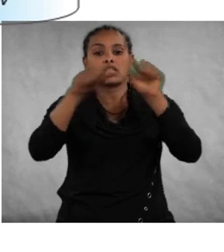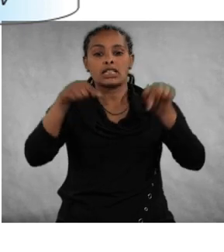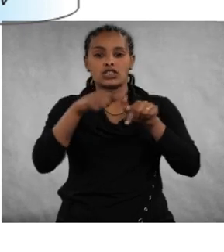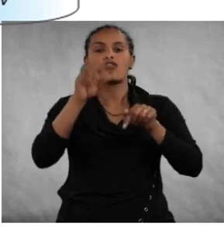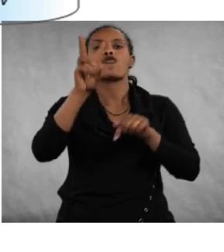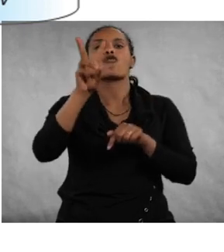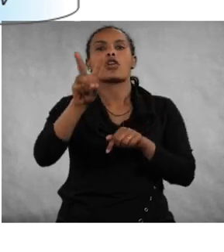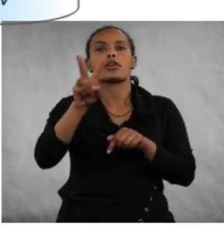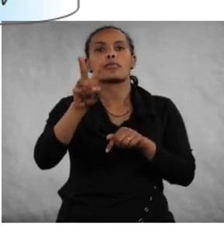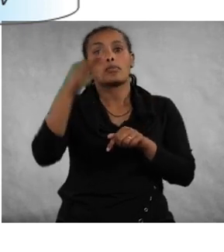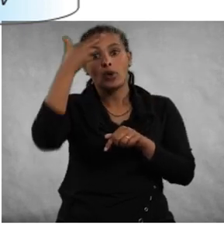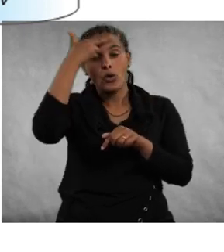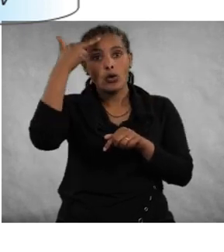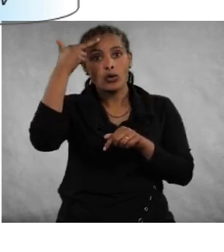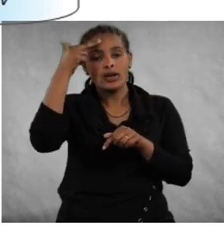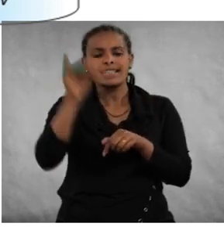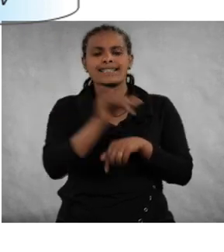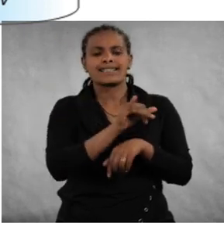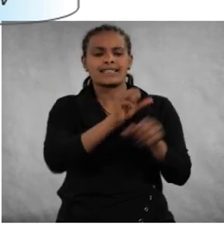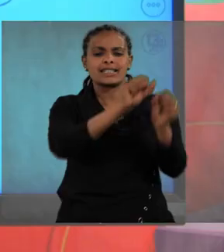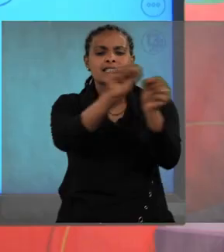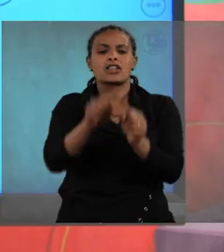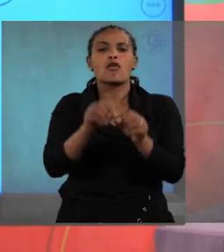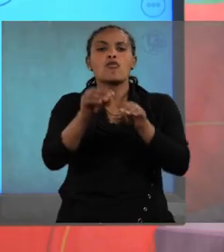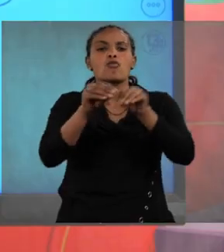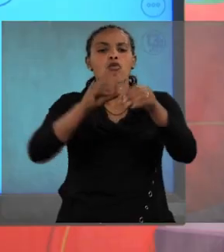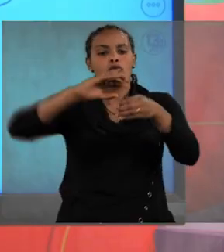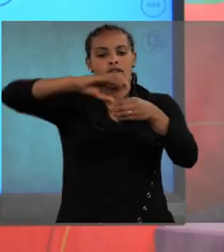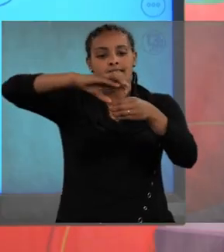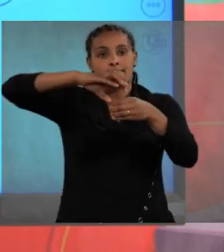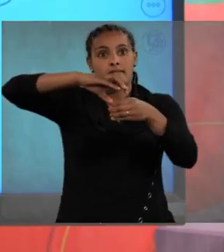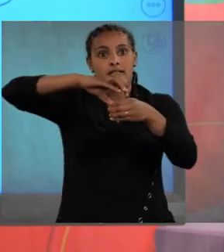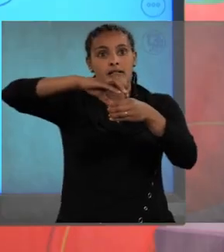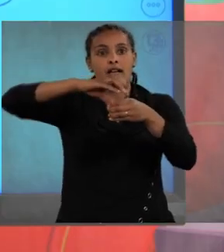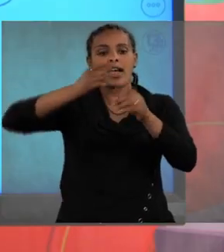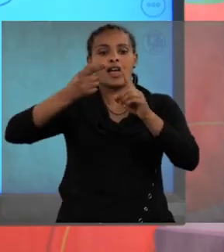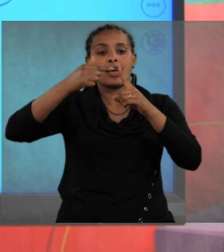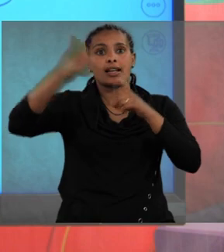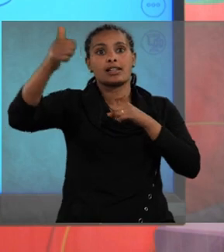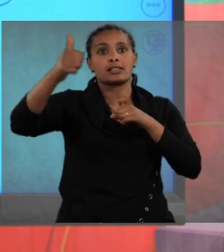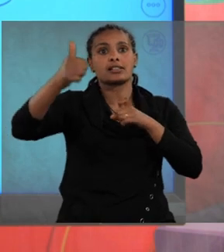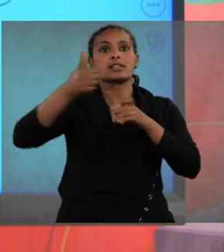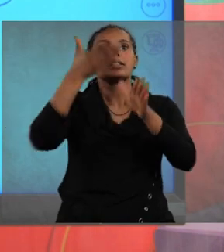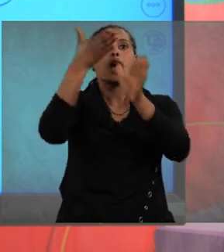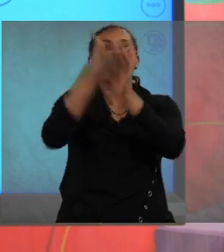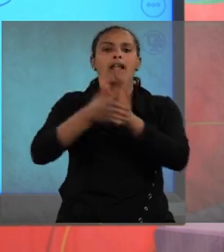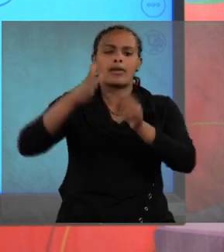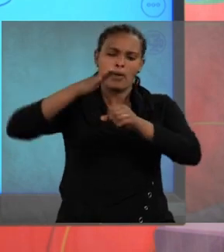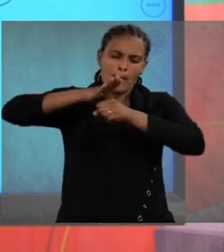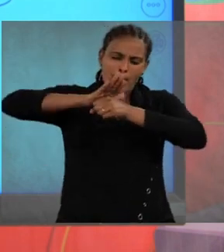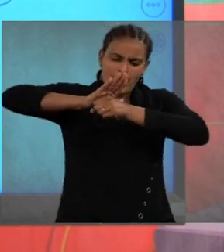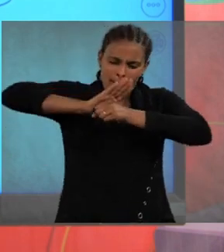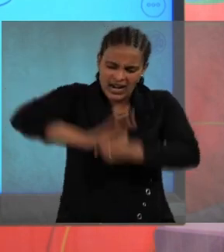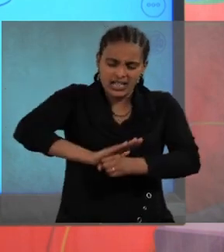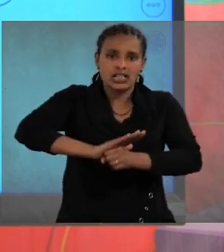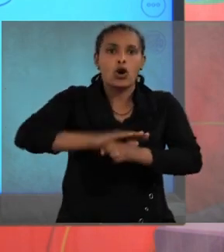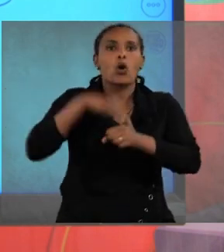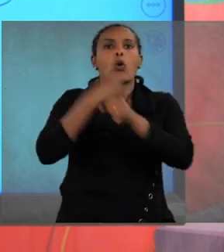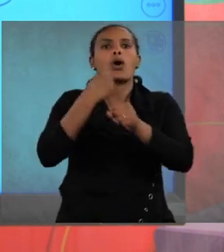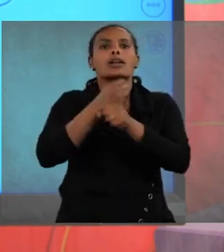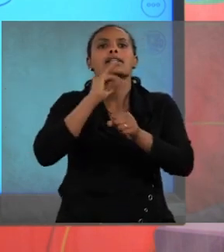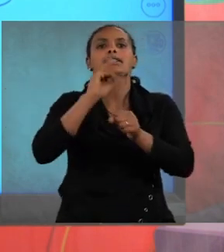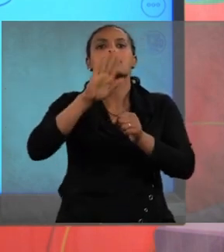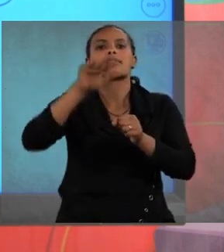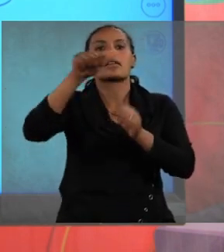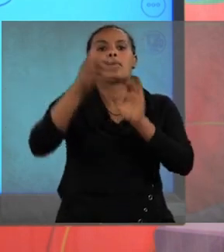volume, because the system moves a piston against the applied pressure. Work is done